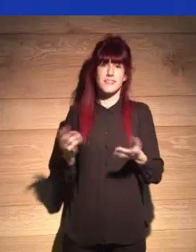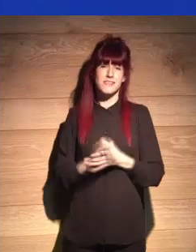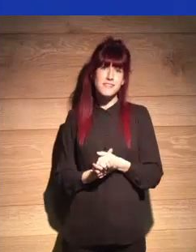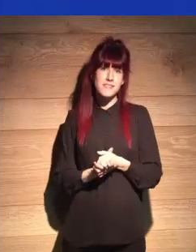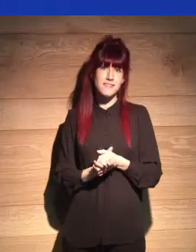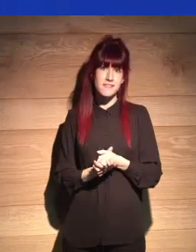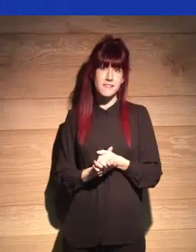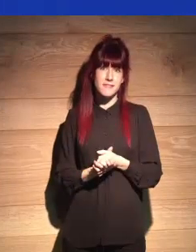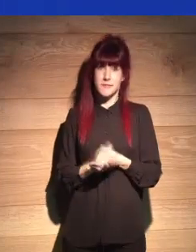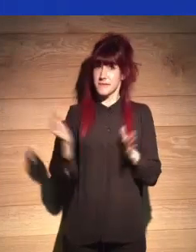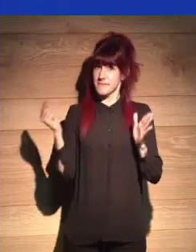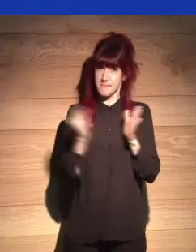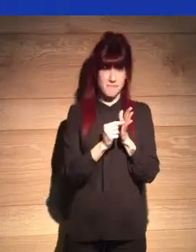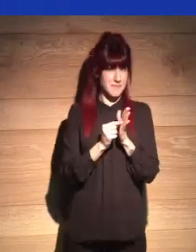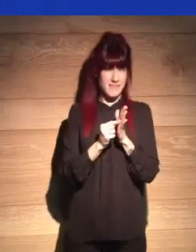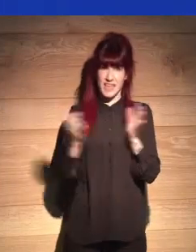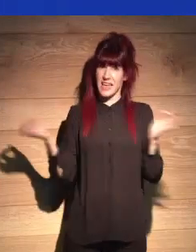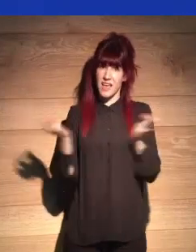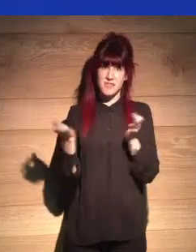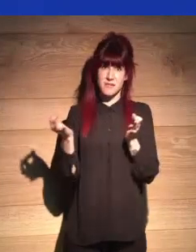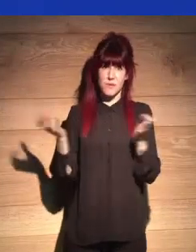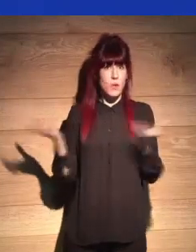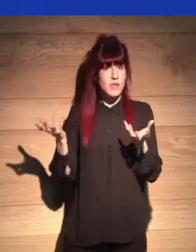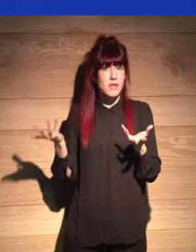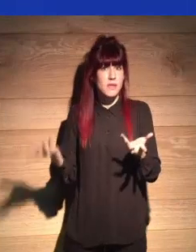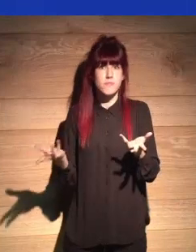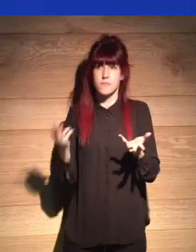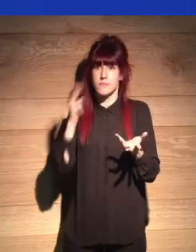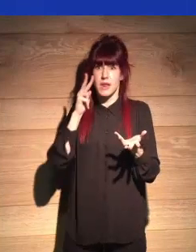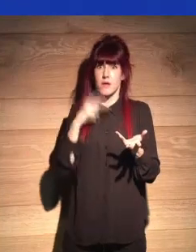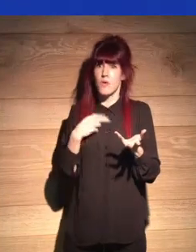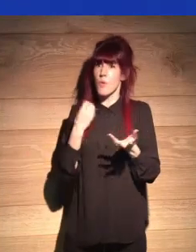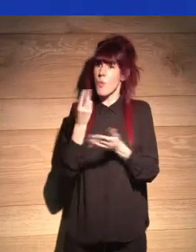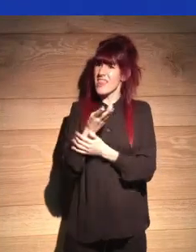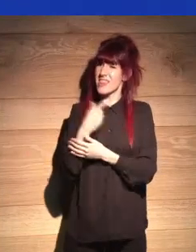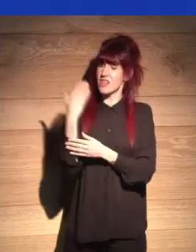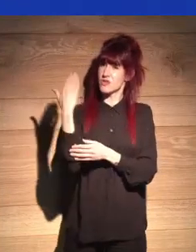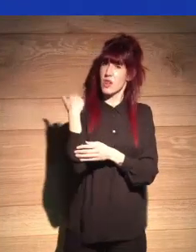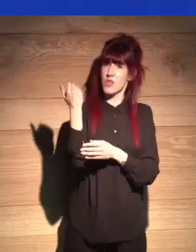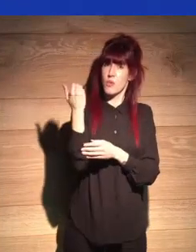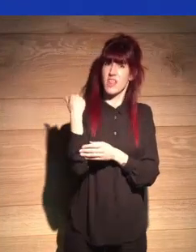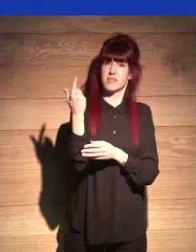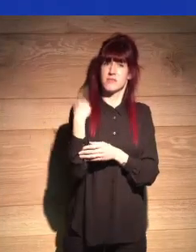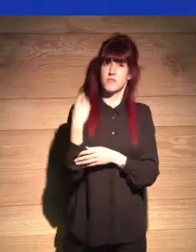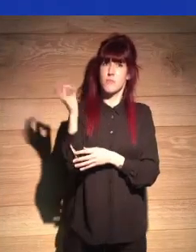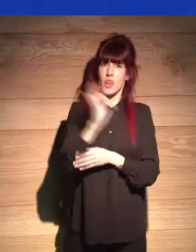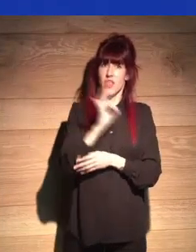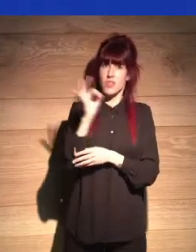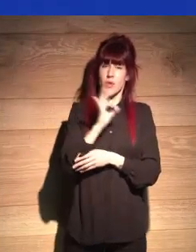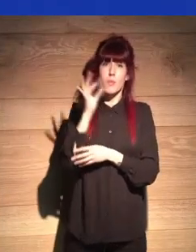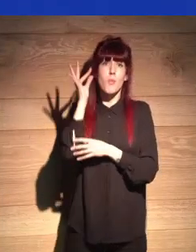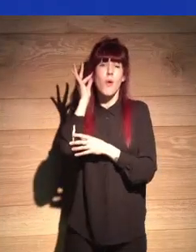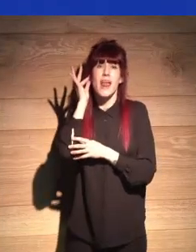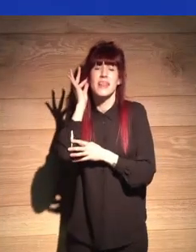So then, the immediate reaction to see how many requests, what